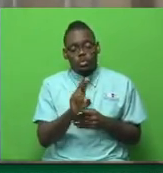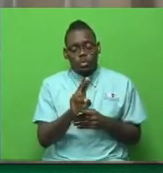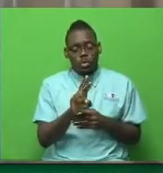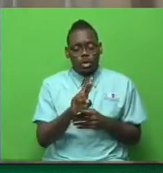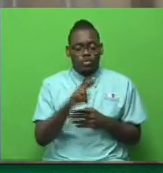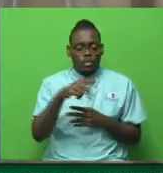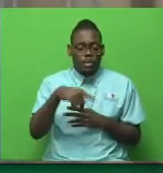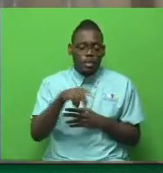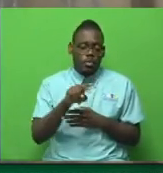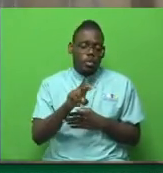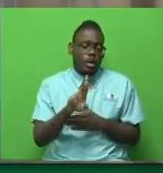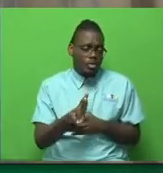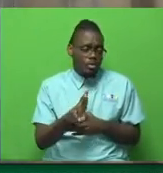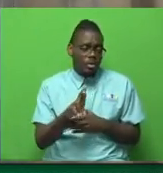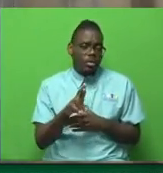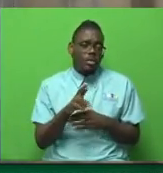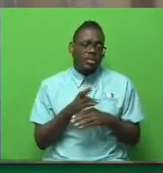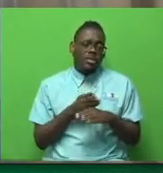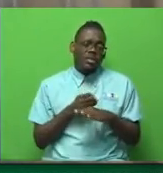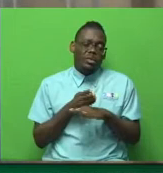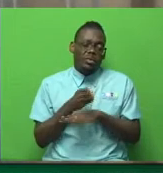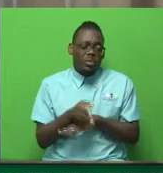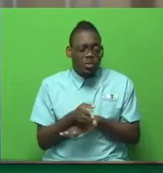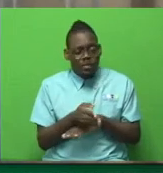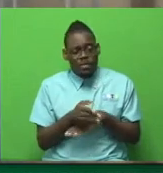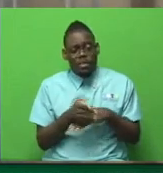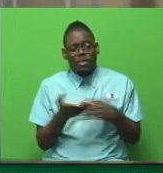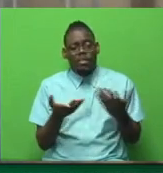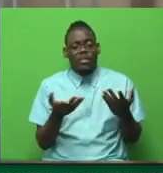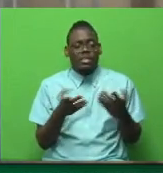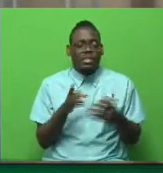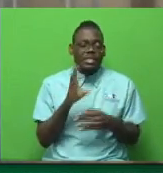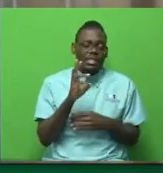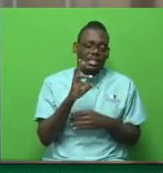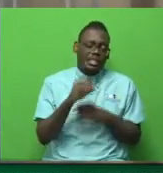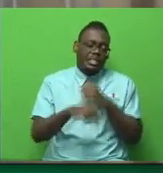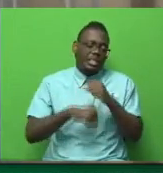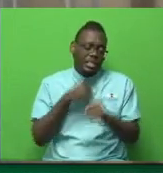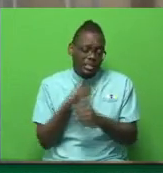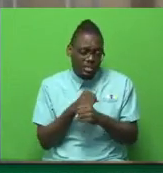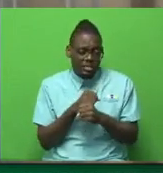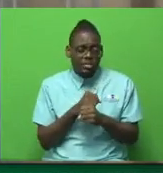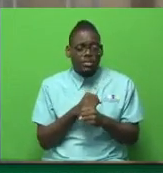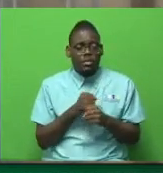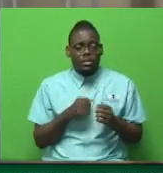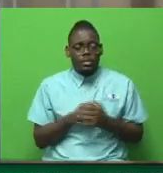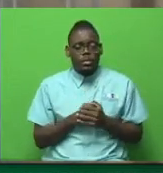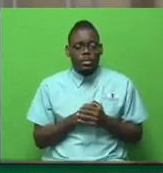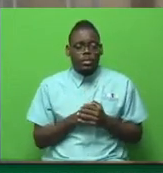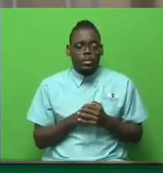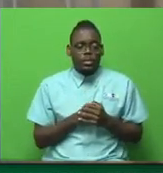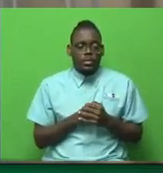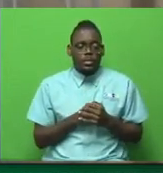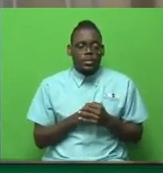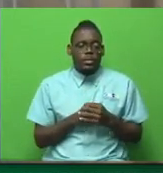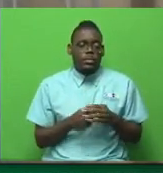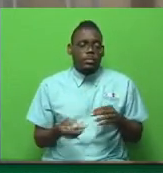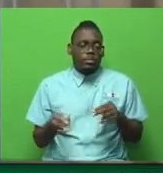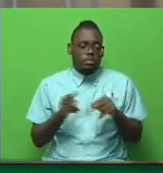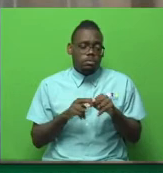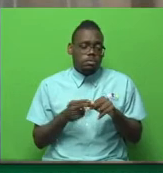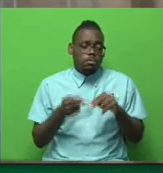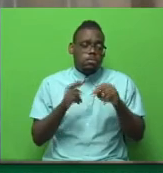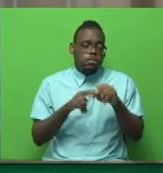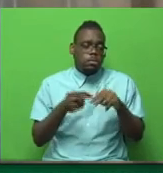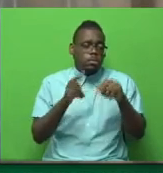premium from 5075 cents to 705 cents over per liter over the last seven years he raised the price of diesel